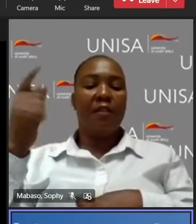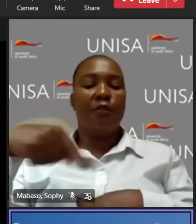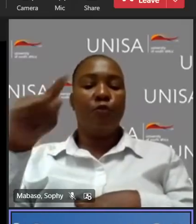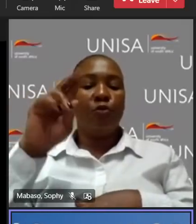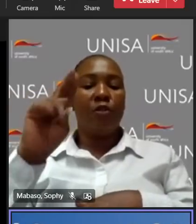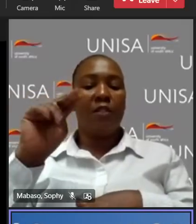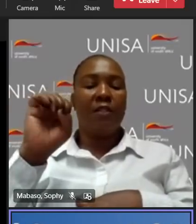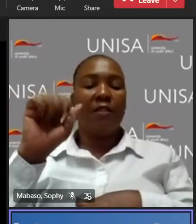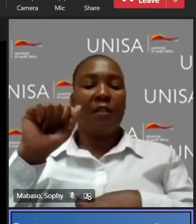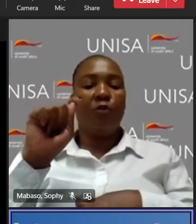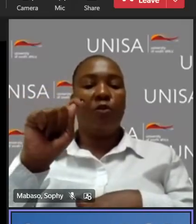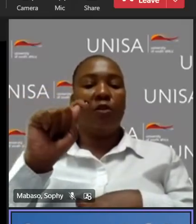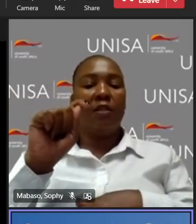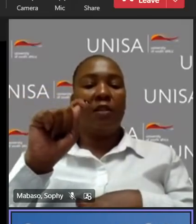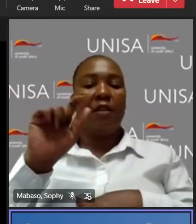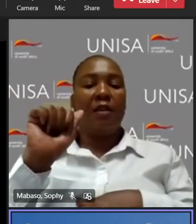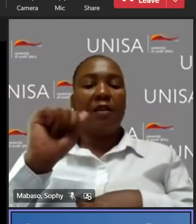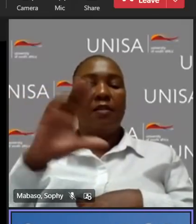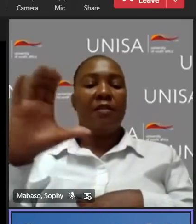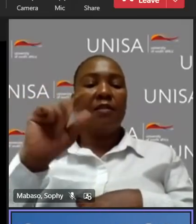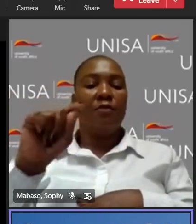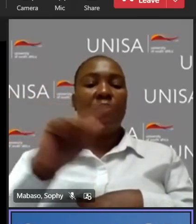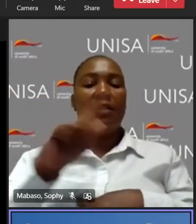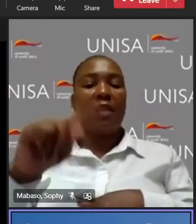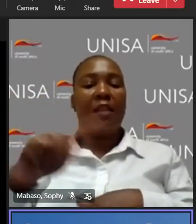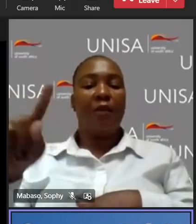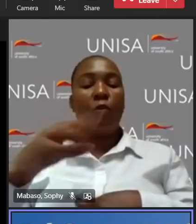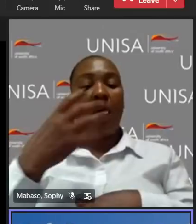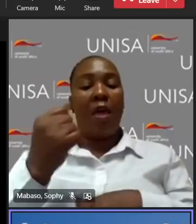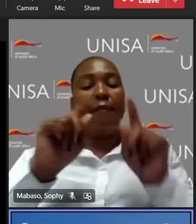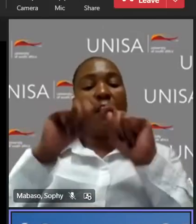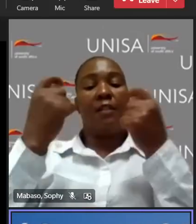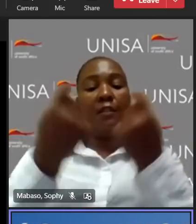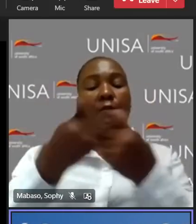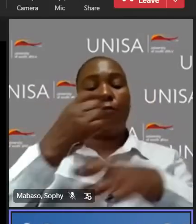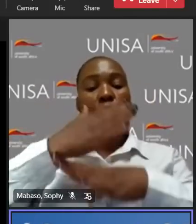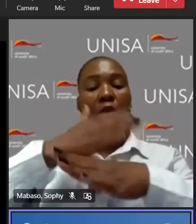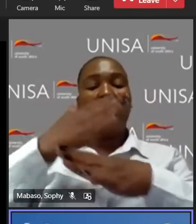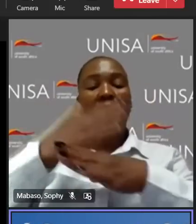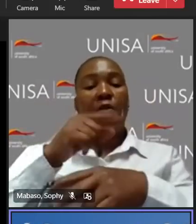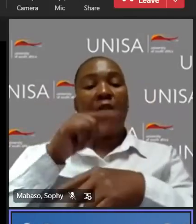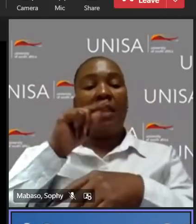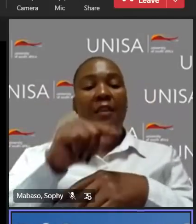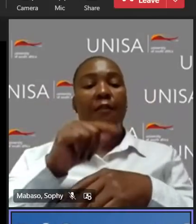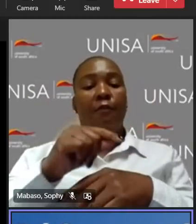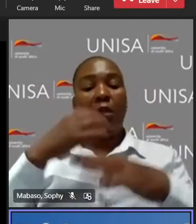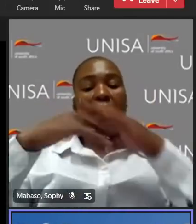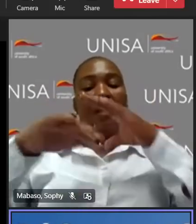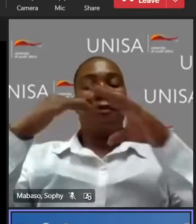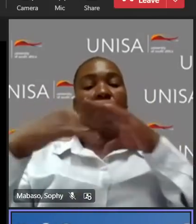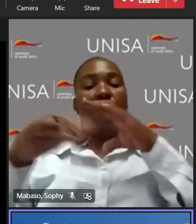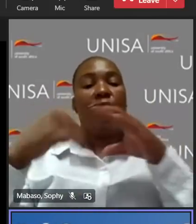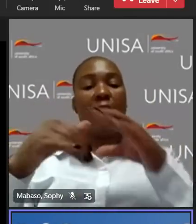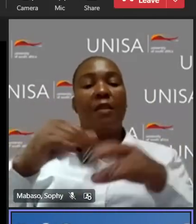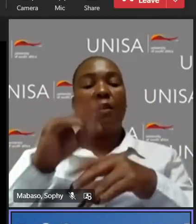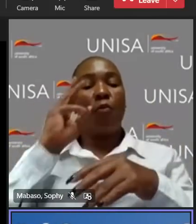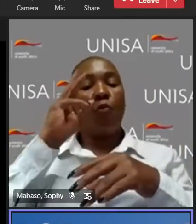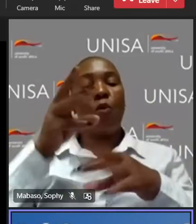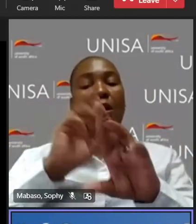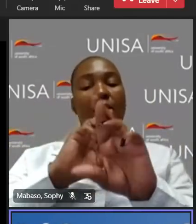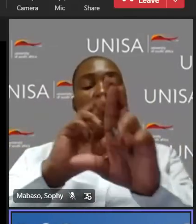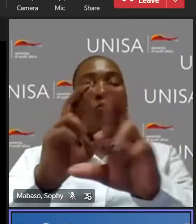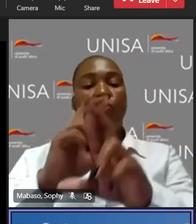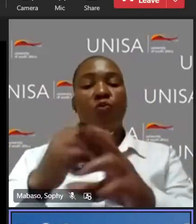cgs-pgb@unisa.ac.za. We have a team that is working on the email, and then they should be responding to